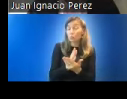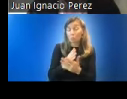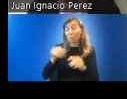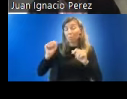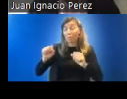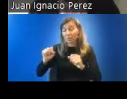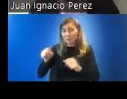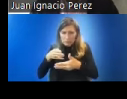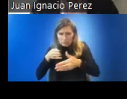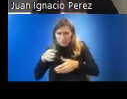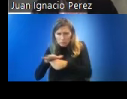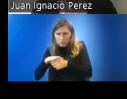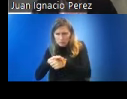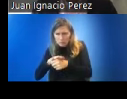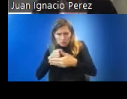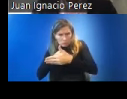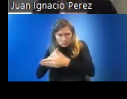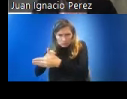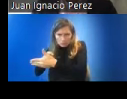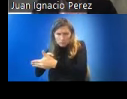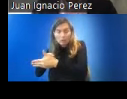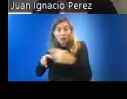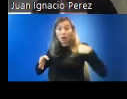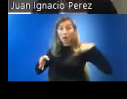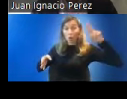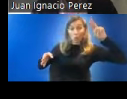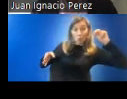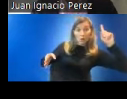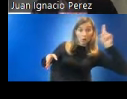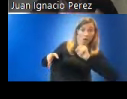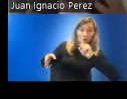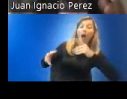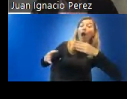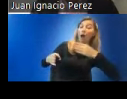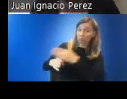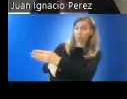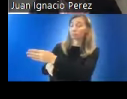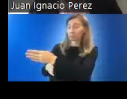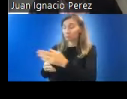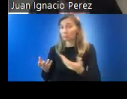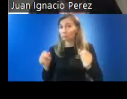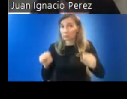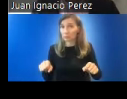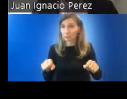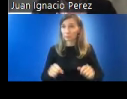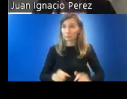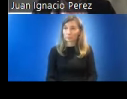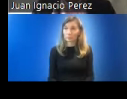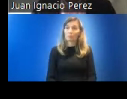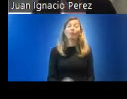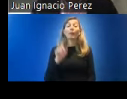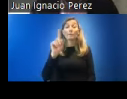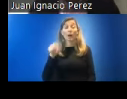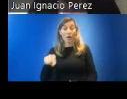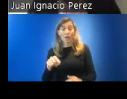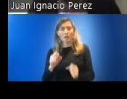is the possibility to request, when submitting a complaint, the possibility